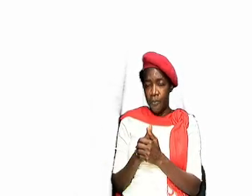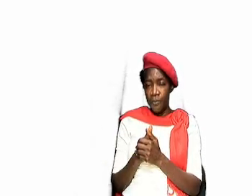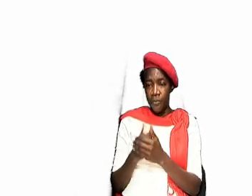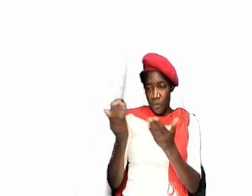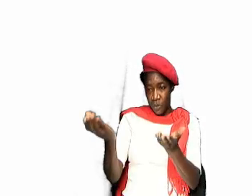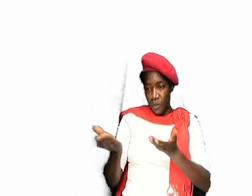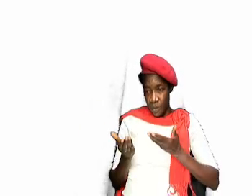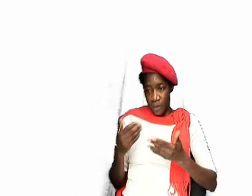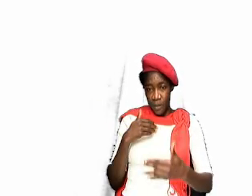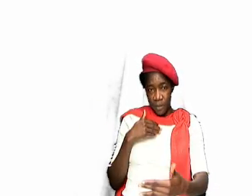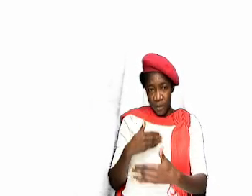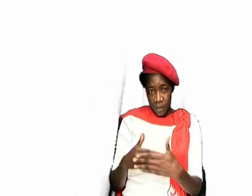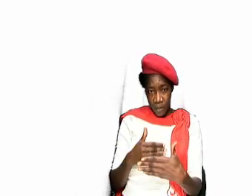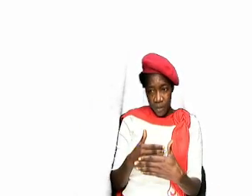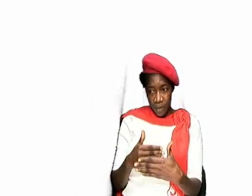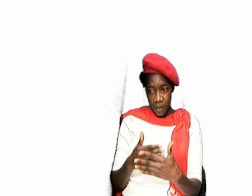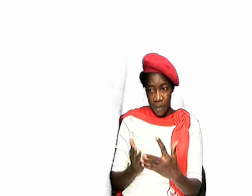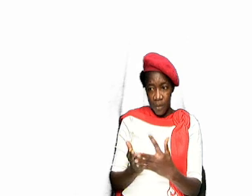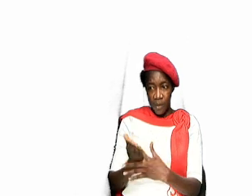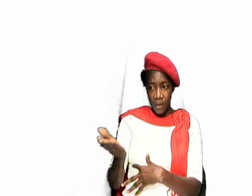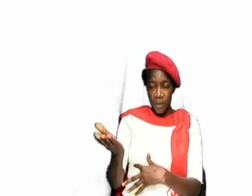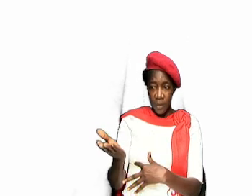brought near through